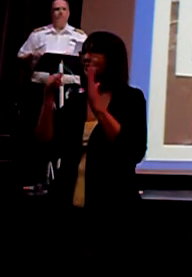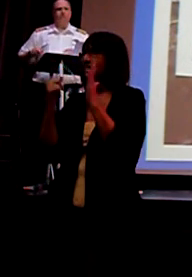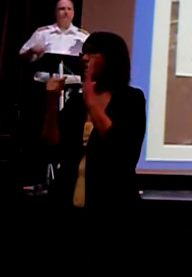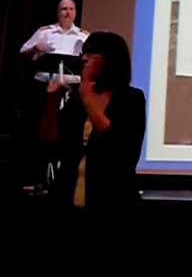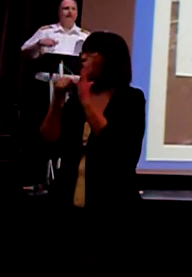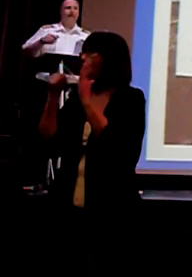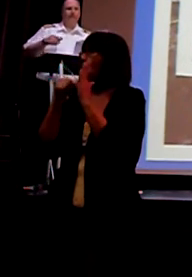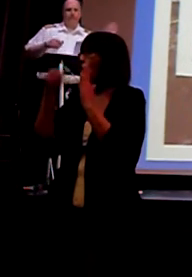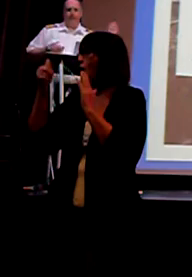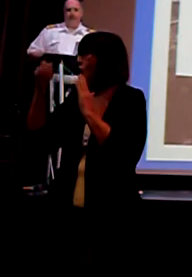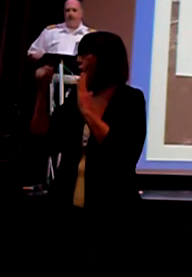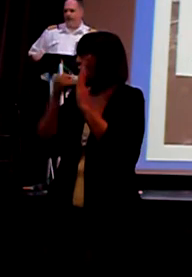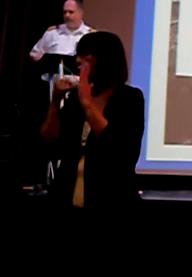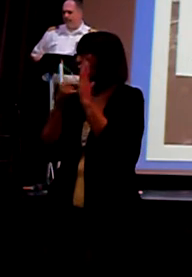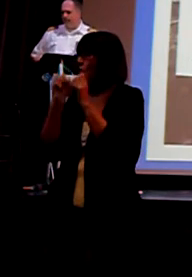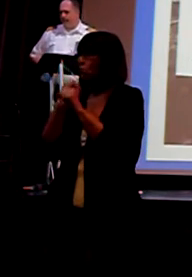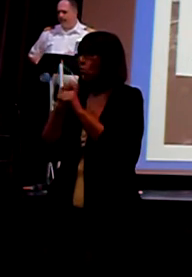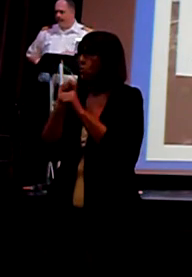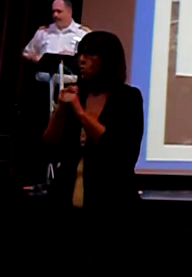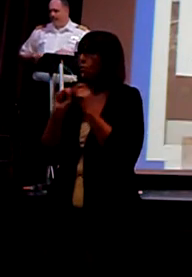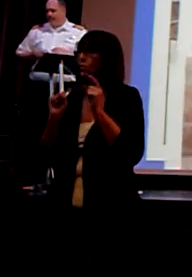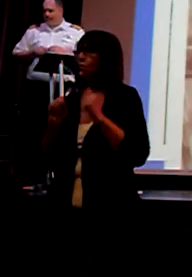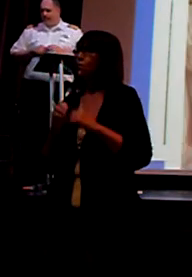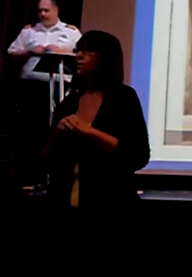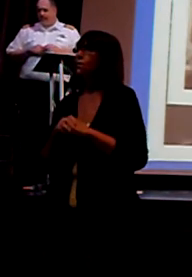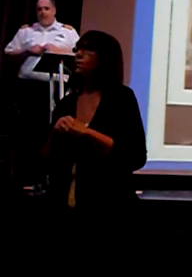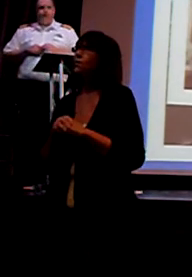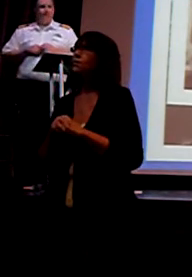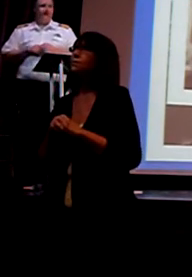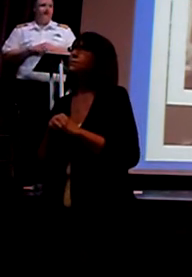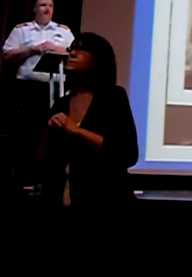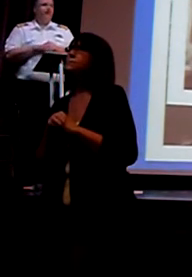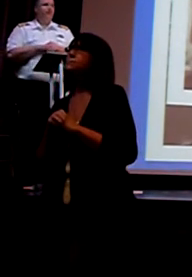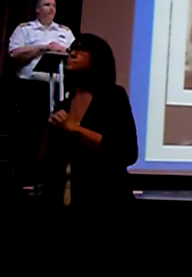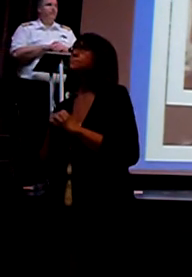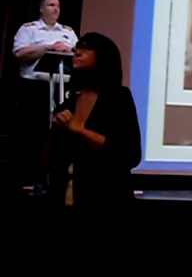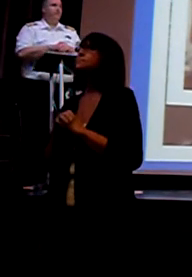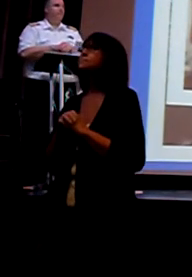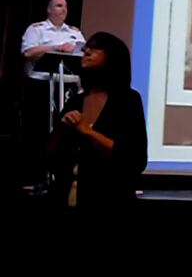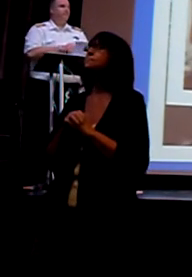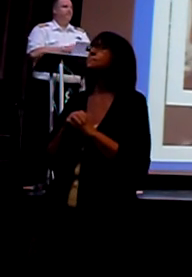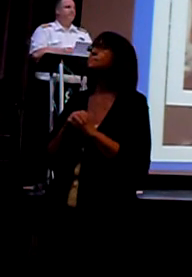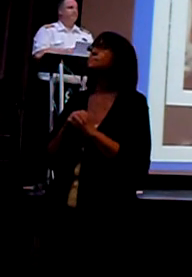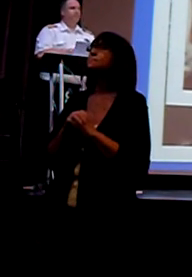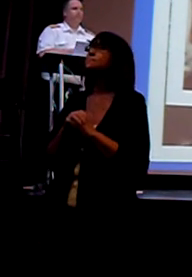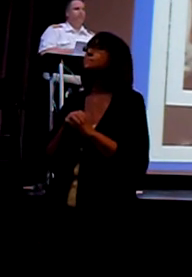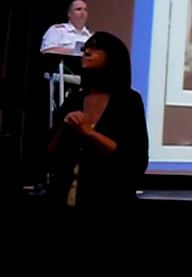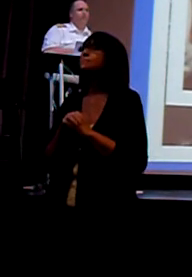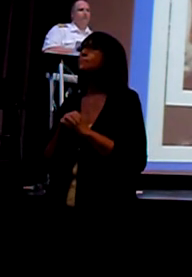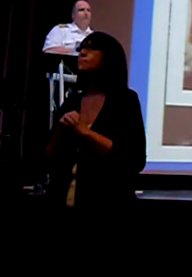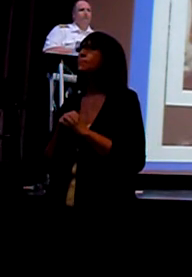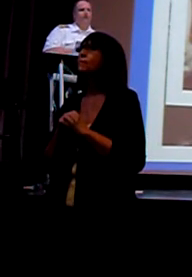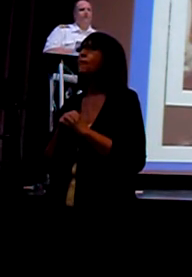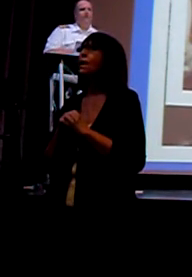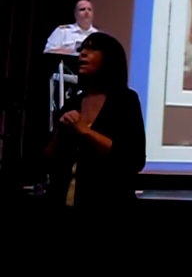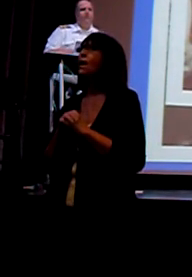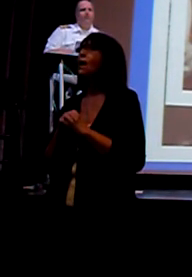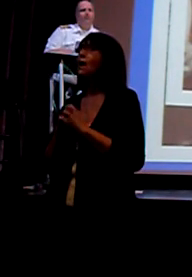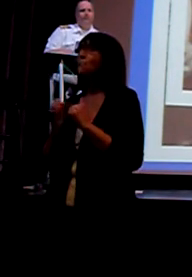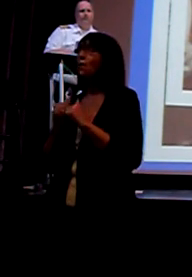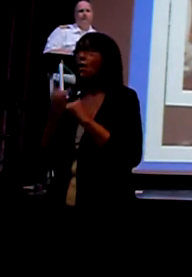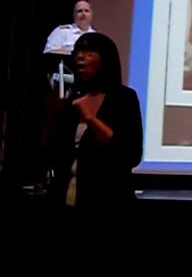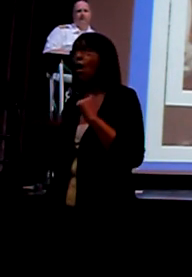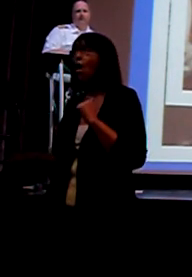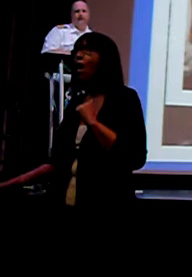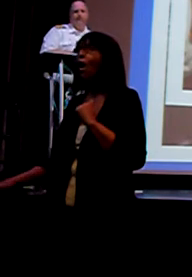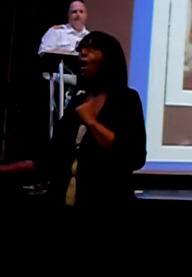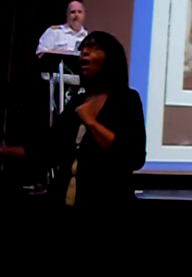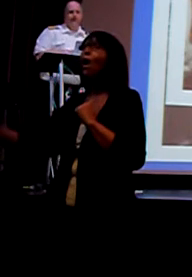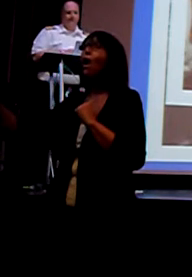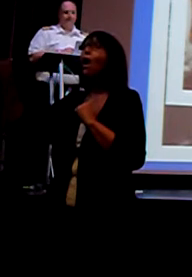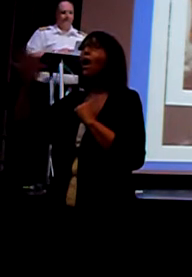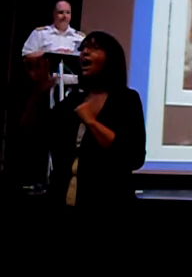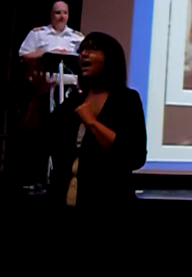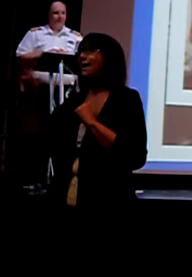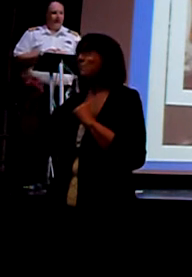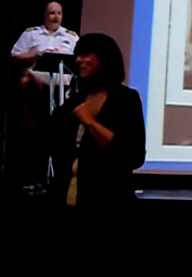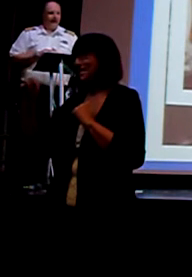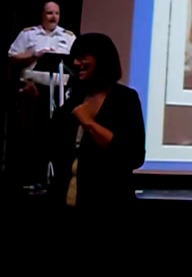or yeah, over there. And then, of course, most spread around the world, the